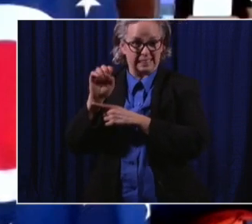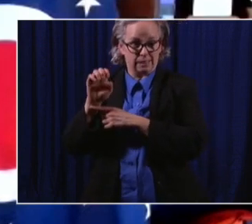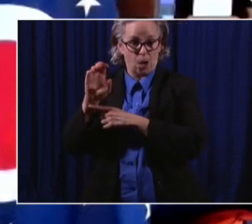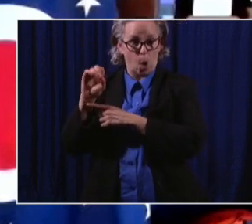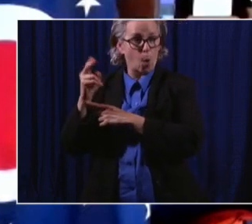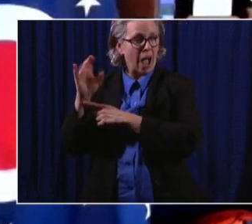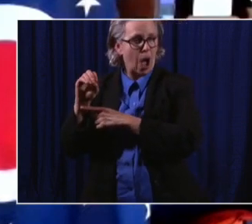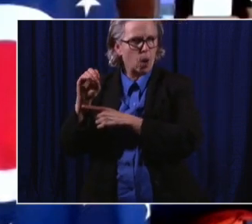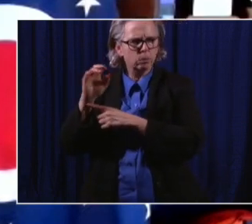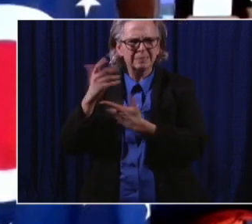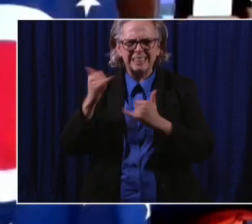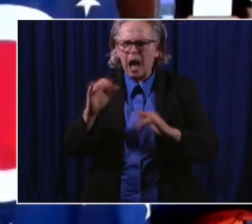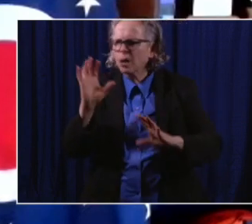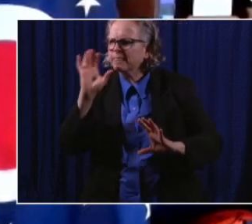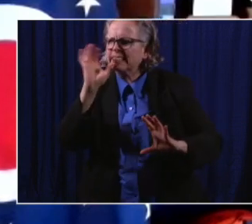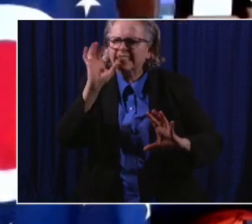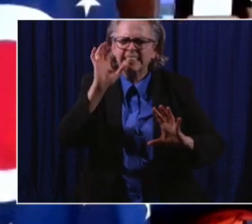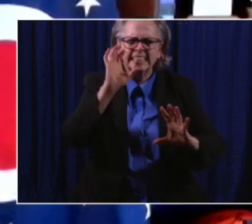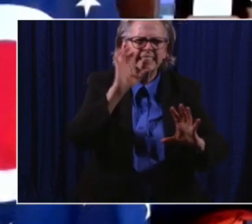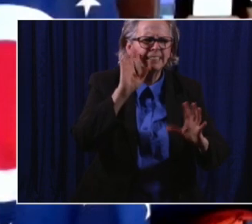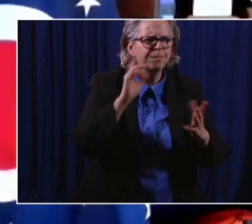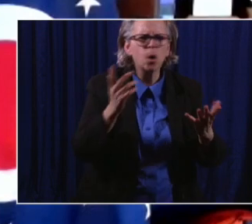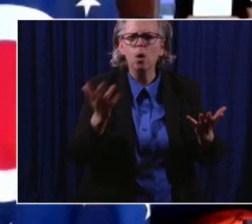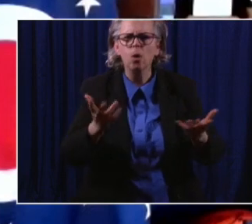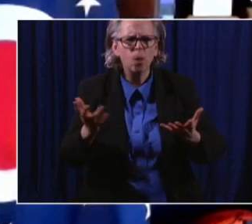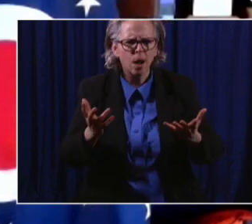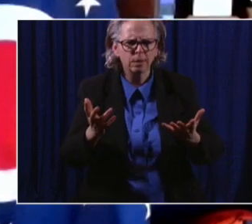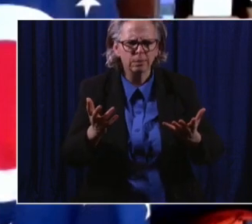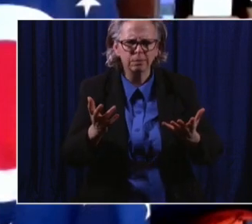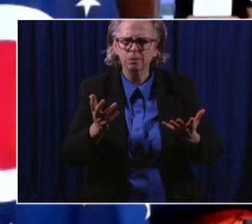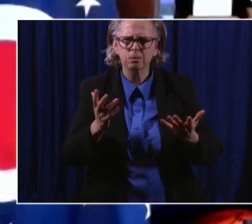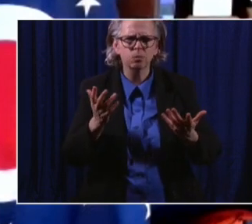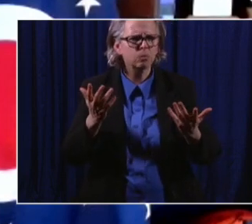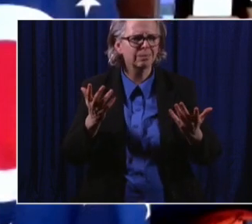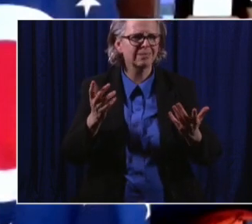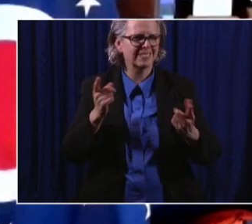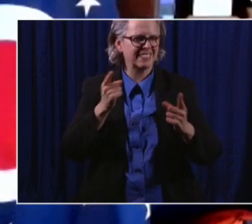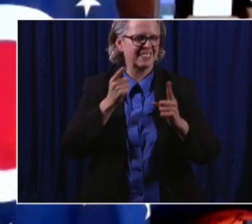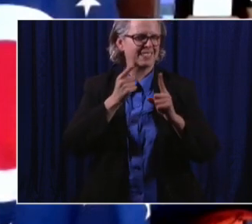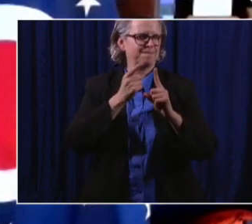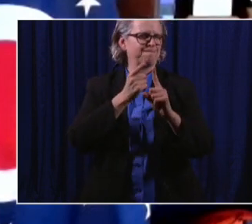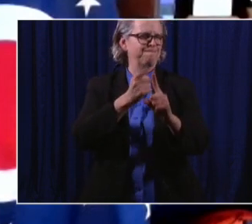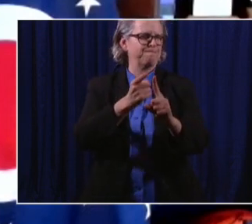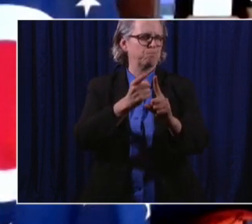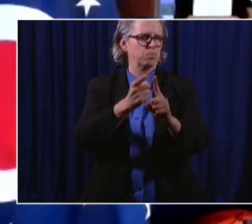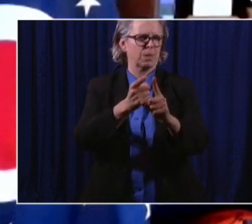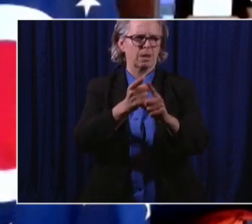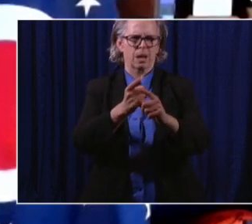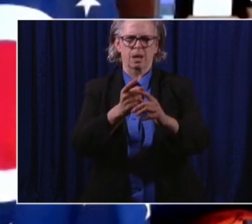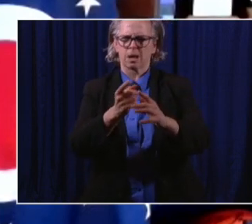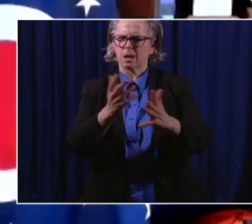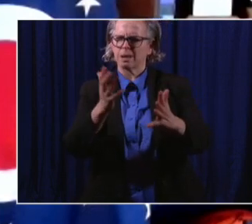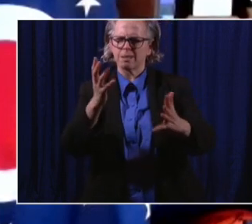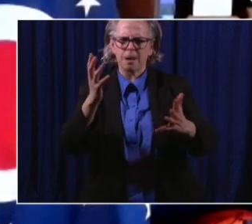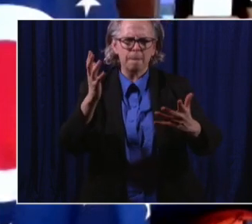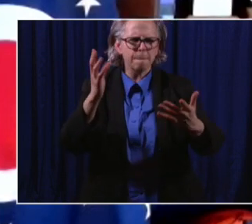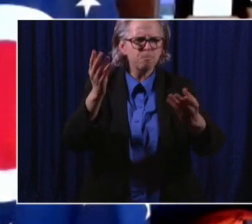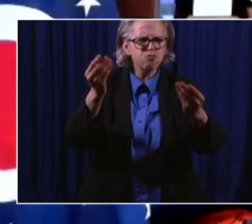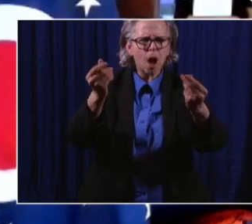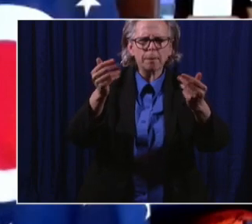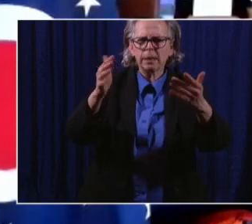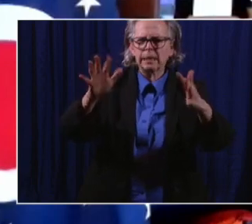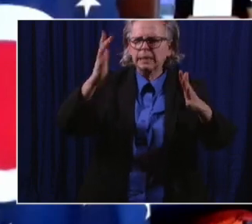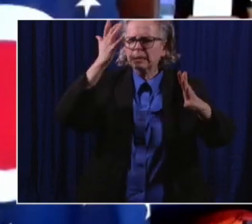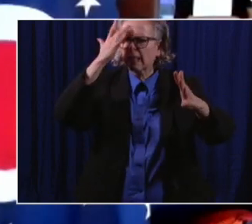out maybe why some of that great intellectual property in our colleges and universities was not